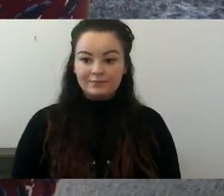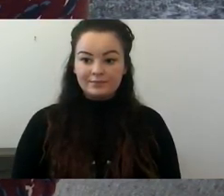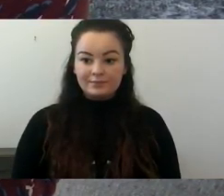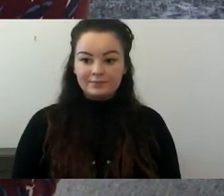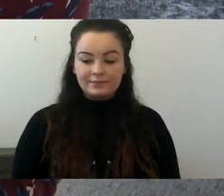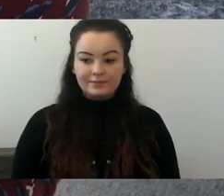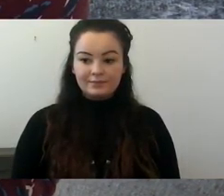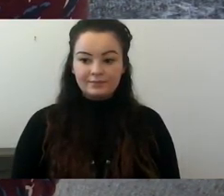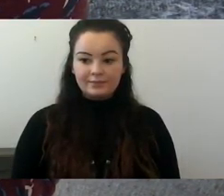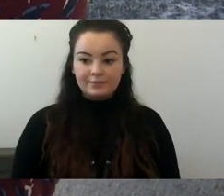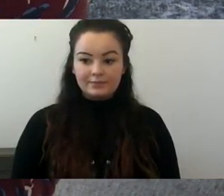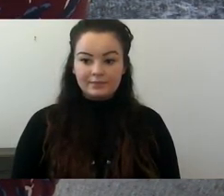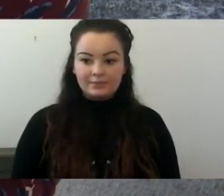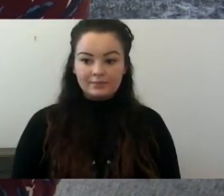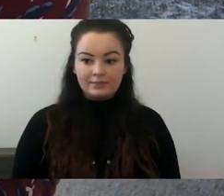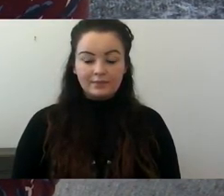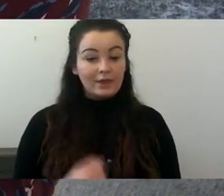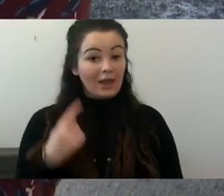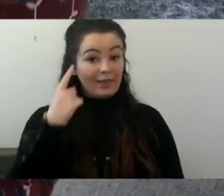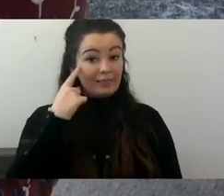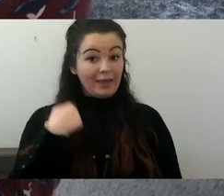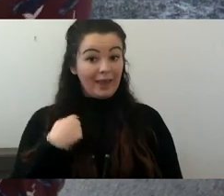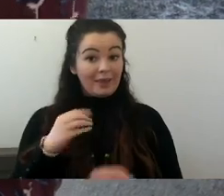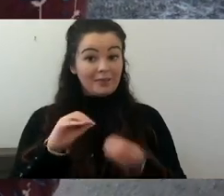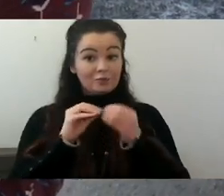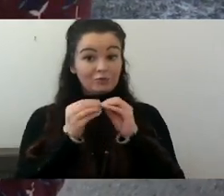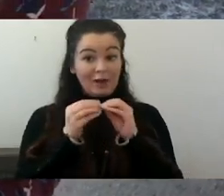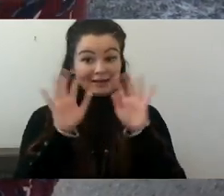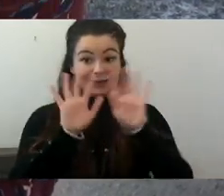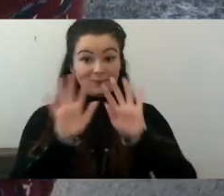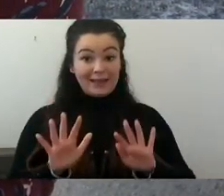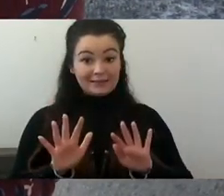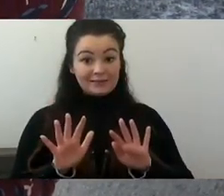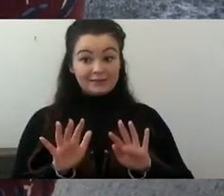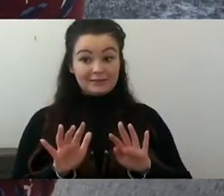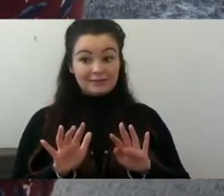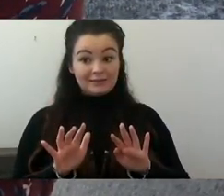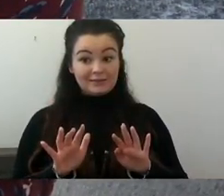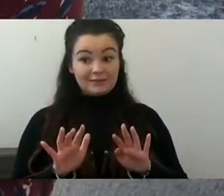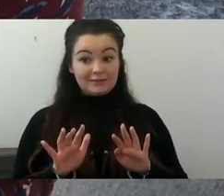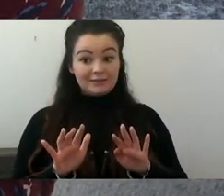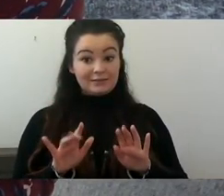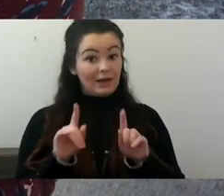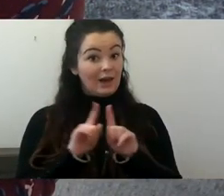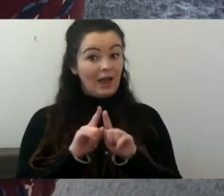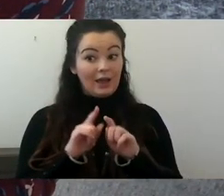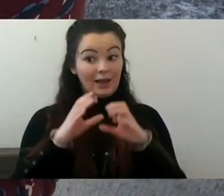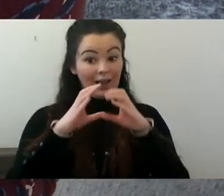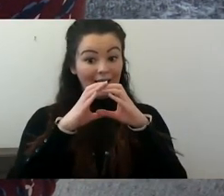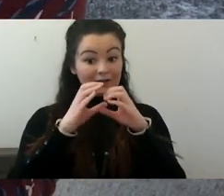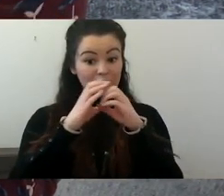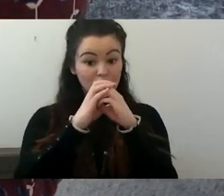red lentils. And I'm thinking I'm going to do a pattern which goes